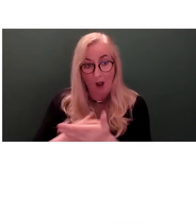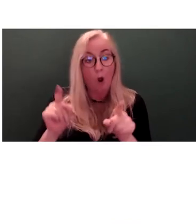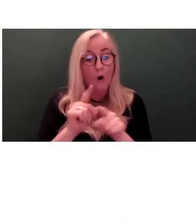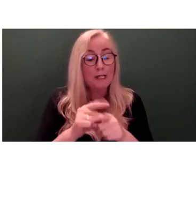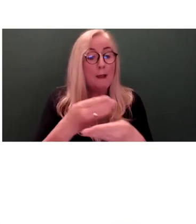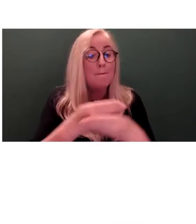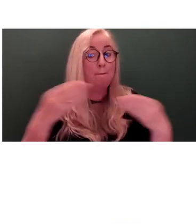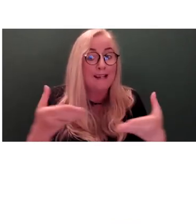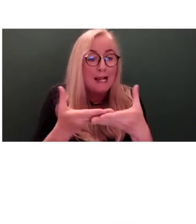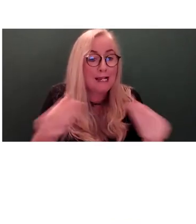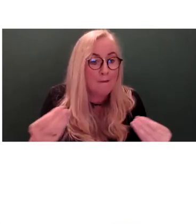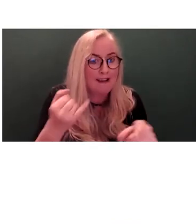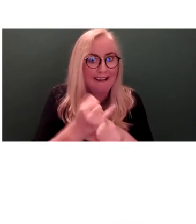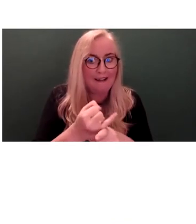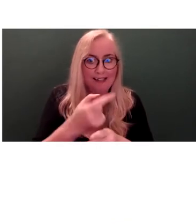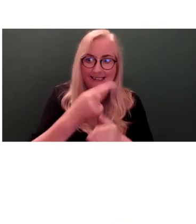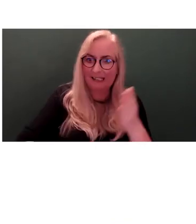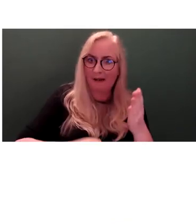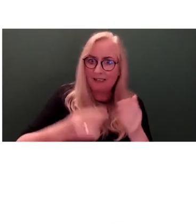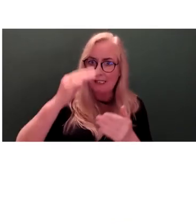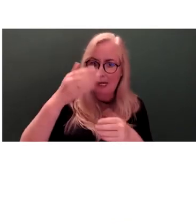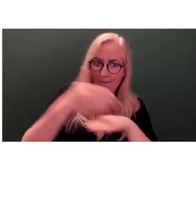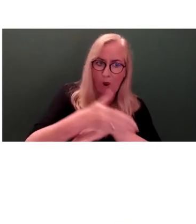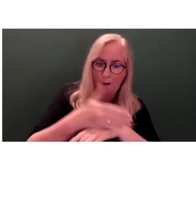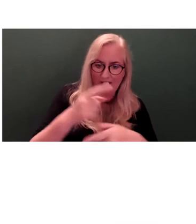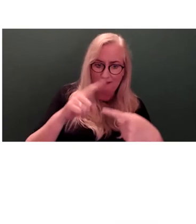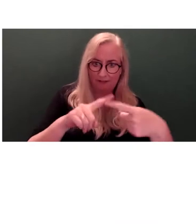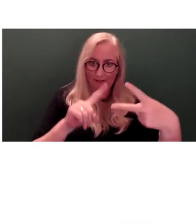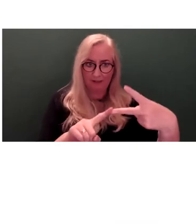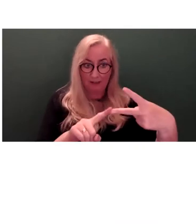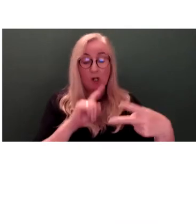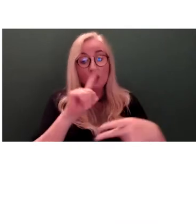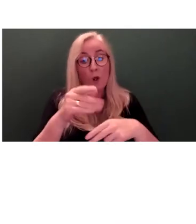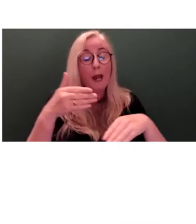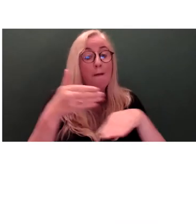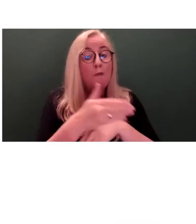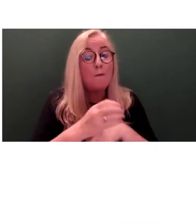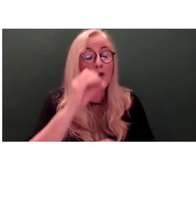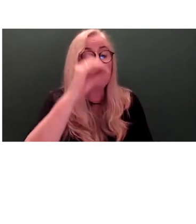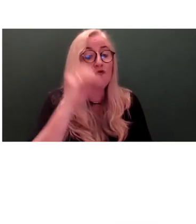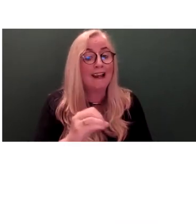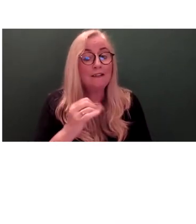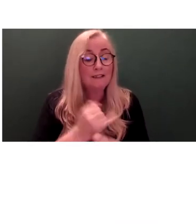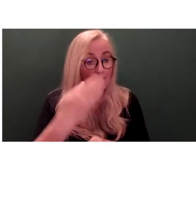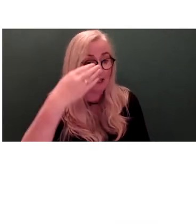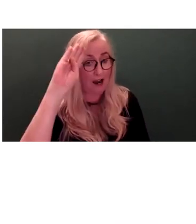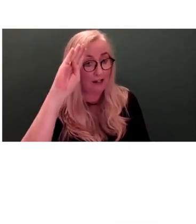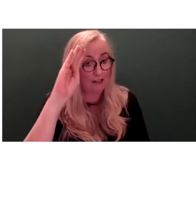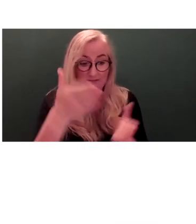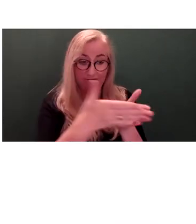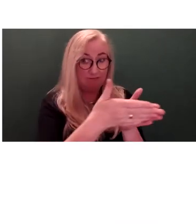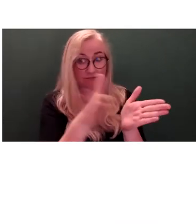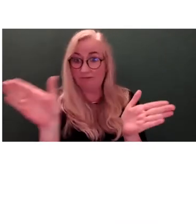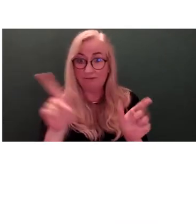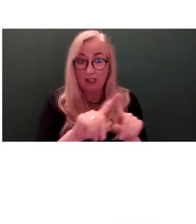in disability employment. And probably stand back is that the employment rate in Ireland, right across the population of age groups,